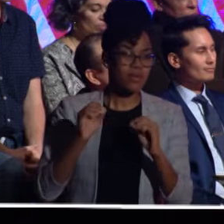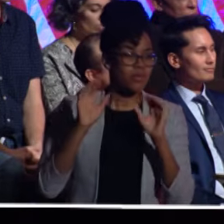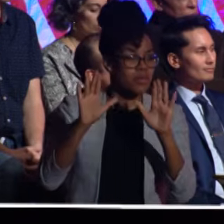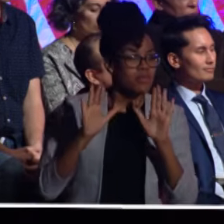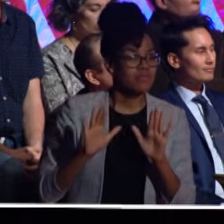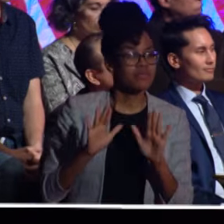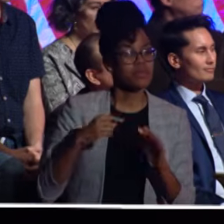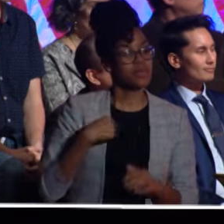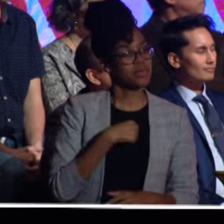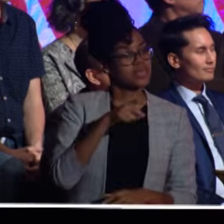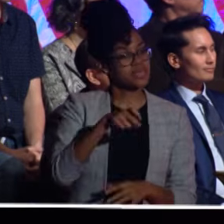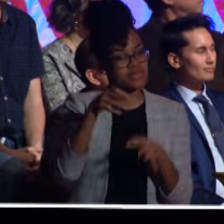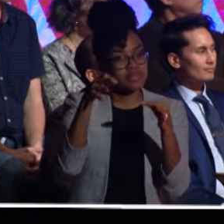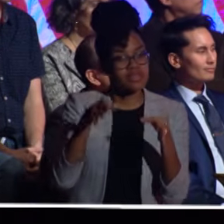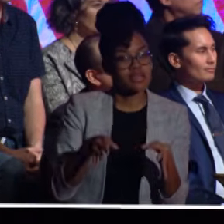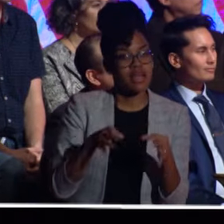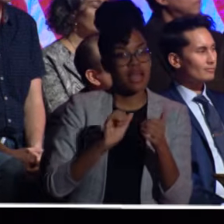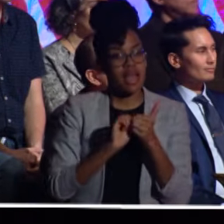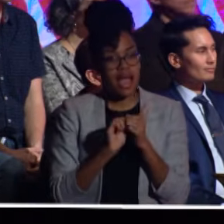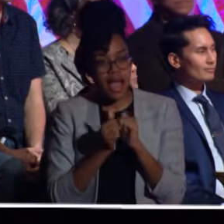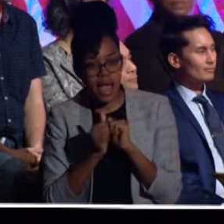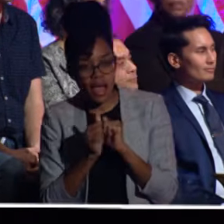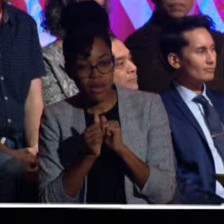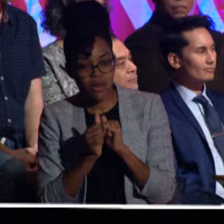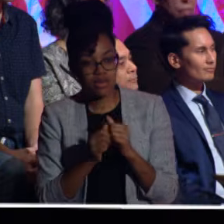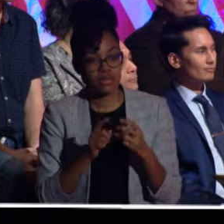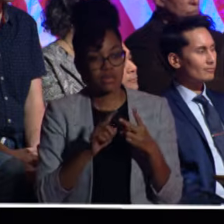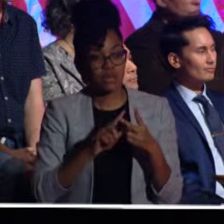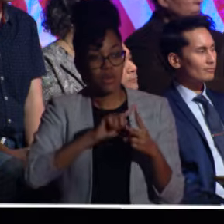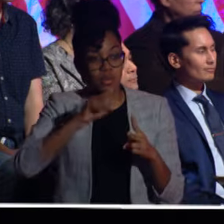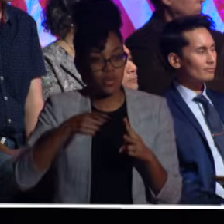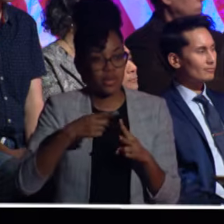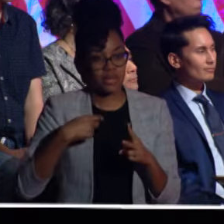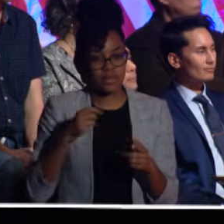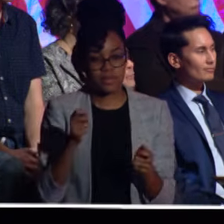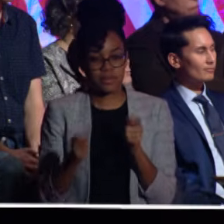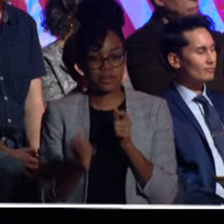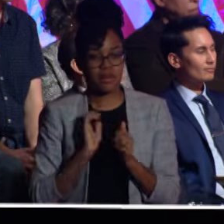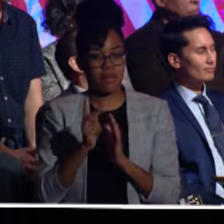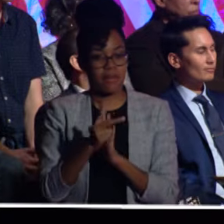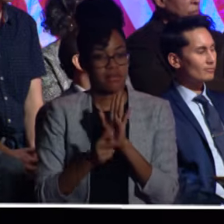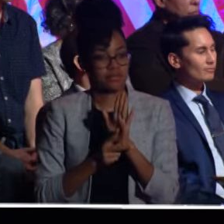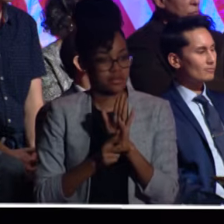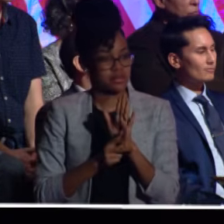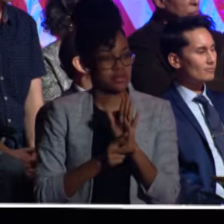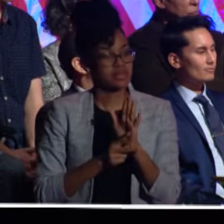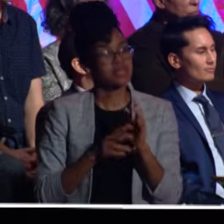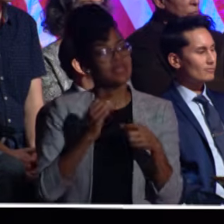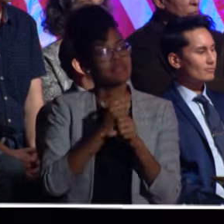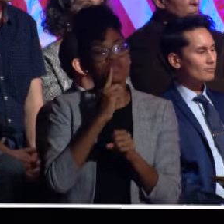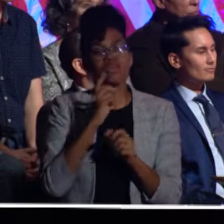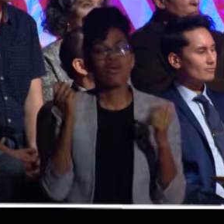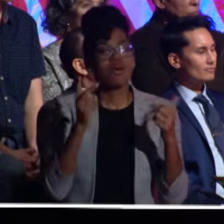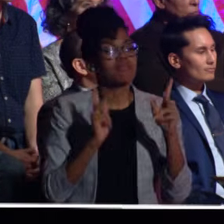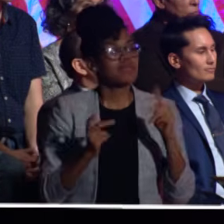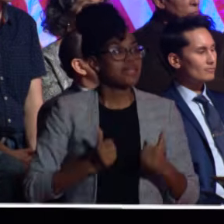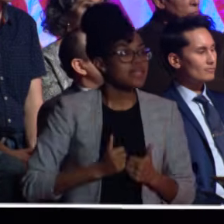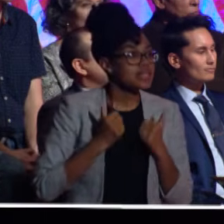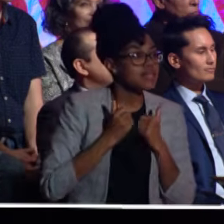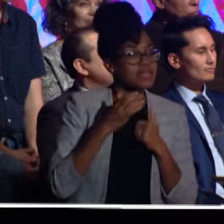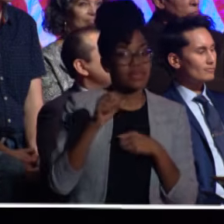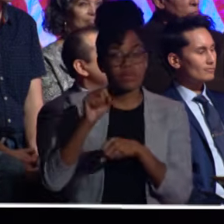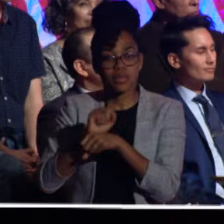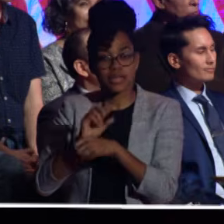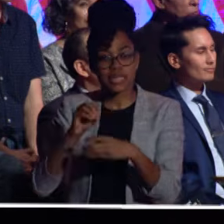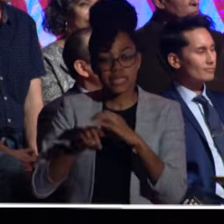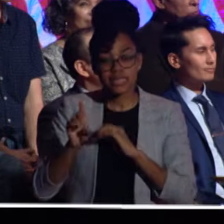and when we adjust our policies to ensure that everyone living and doing business in the district is giving and